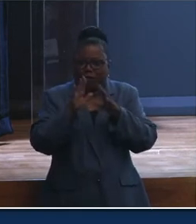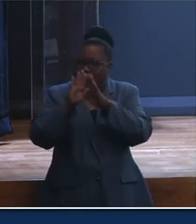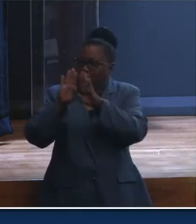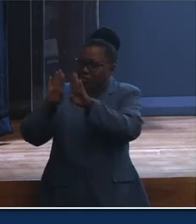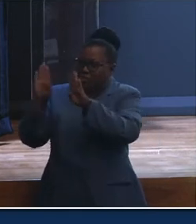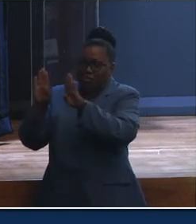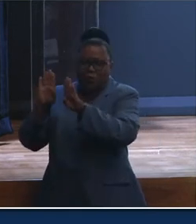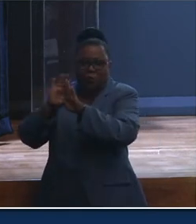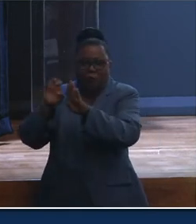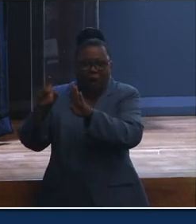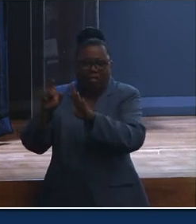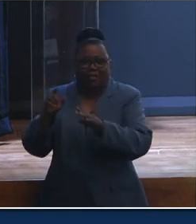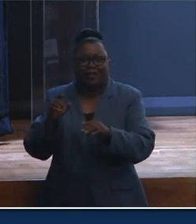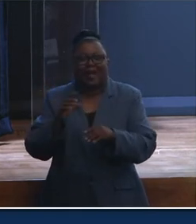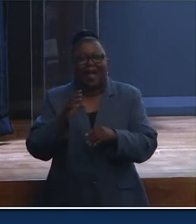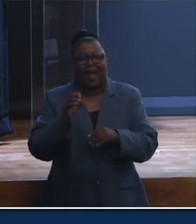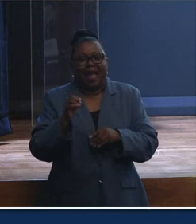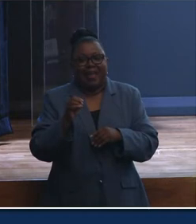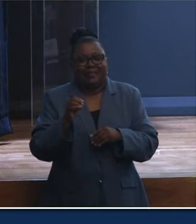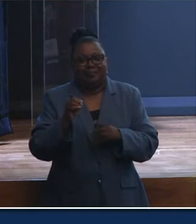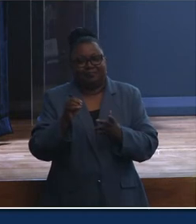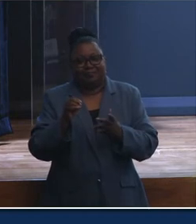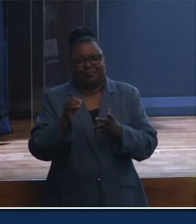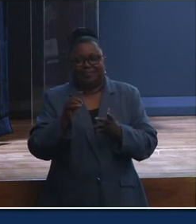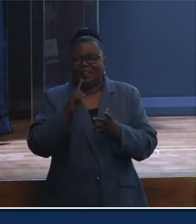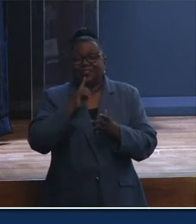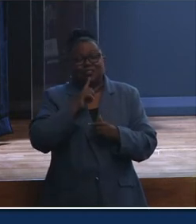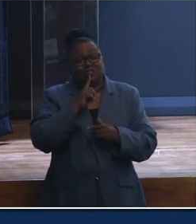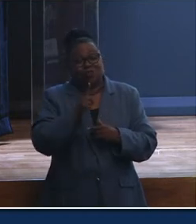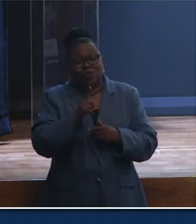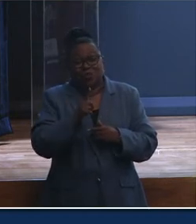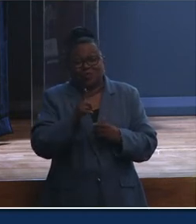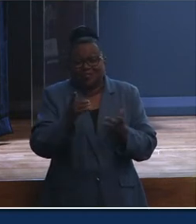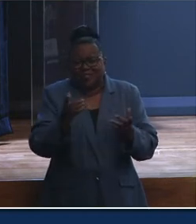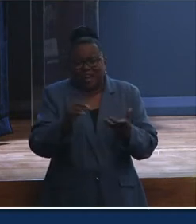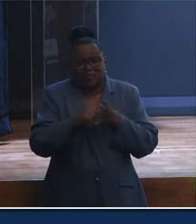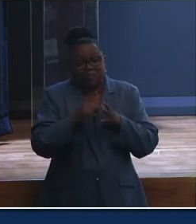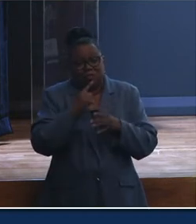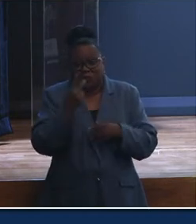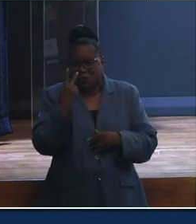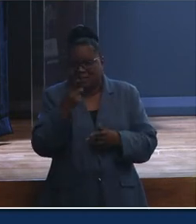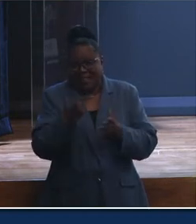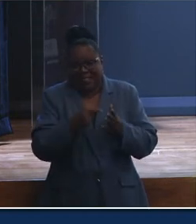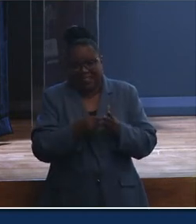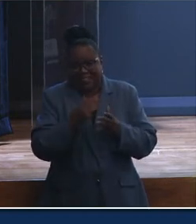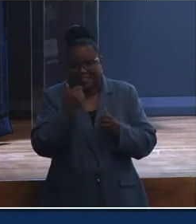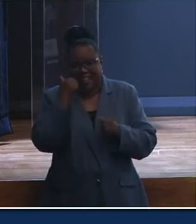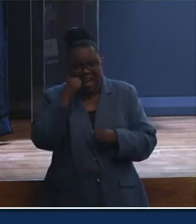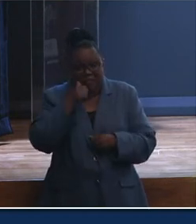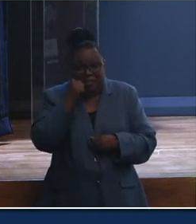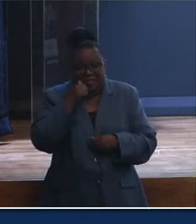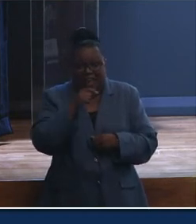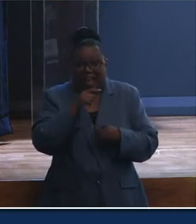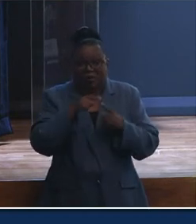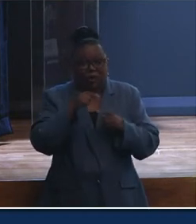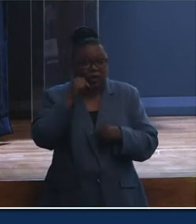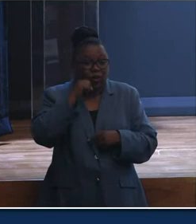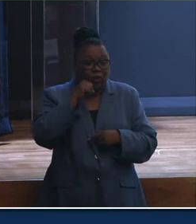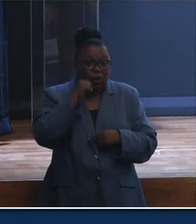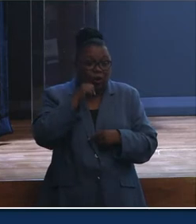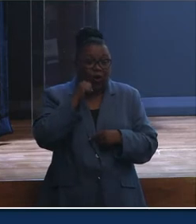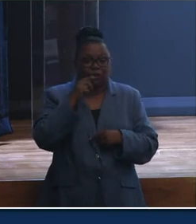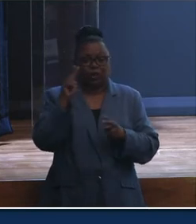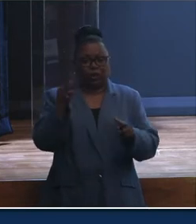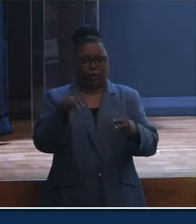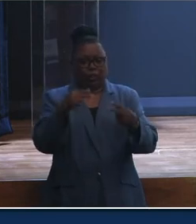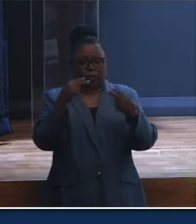or something. And it is so true. I mean, I'm sure you see this every day when mm-hmm. girls